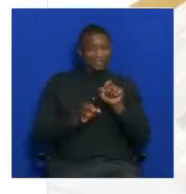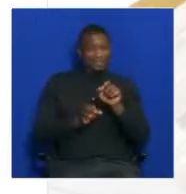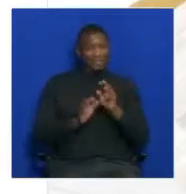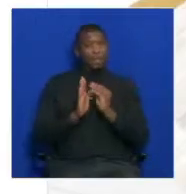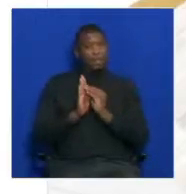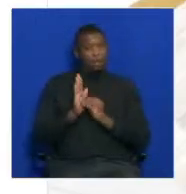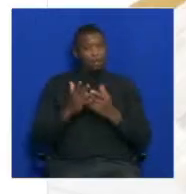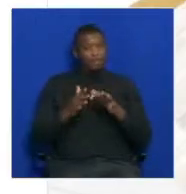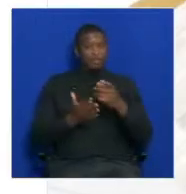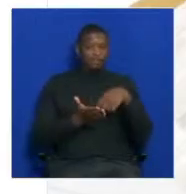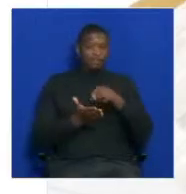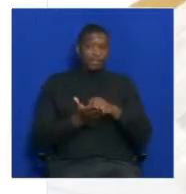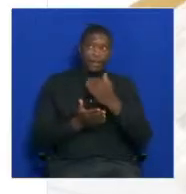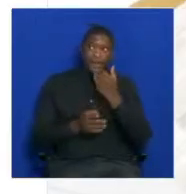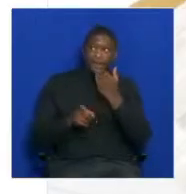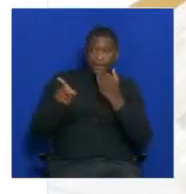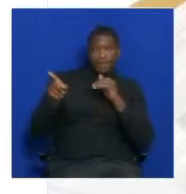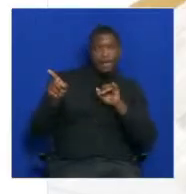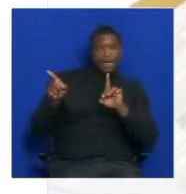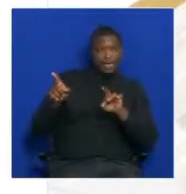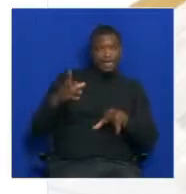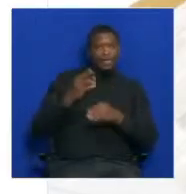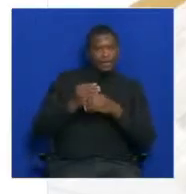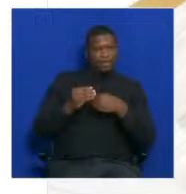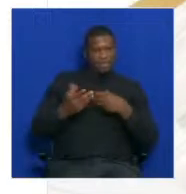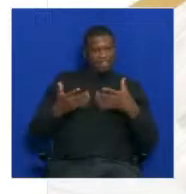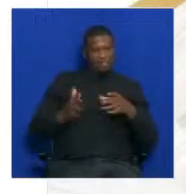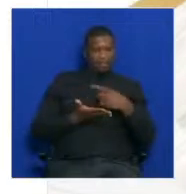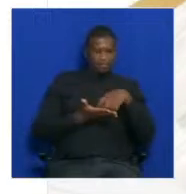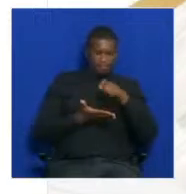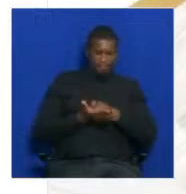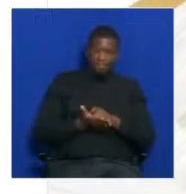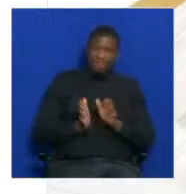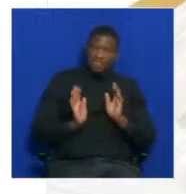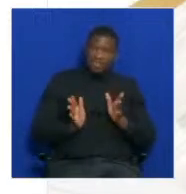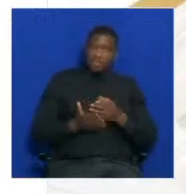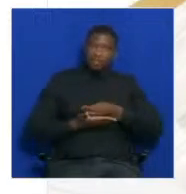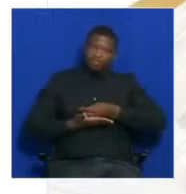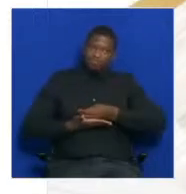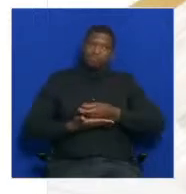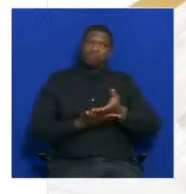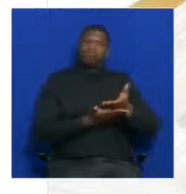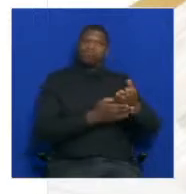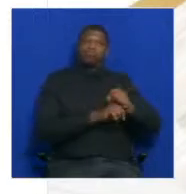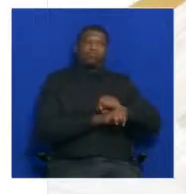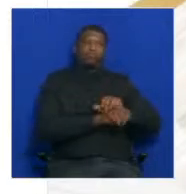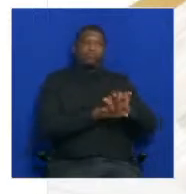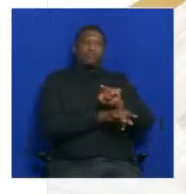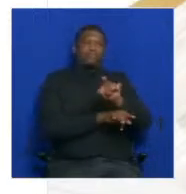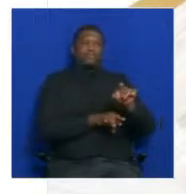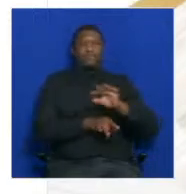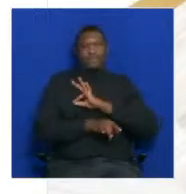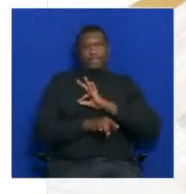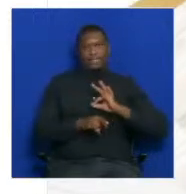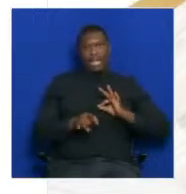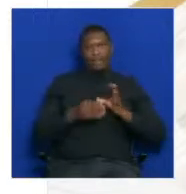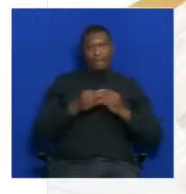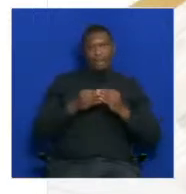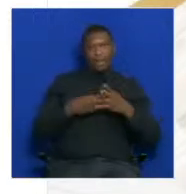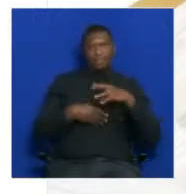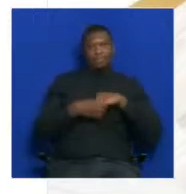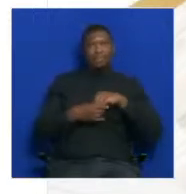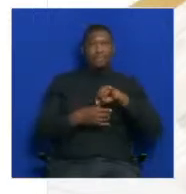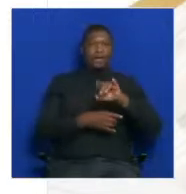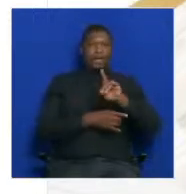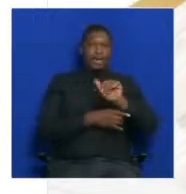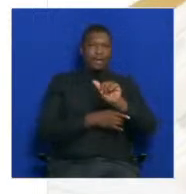and me and was distributed to staff, to every employee of IDEC as an operational